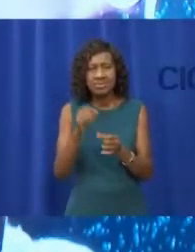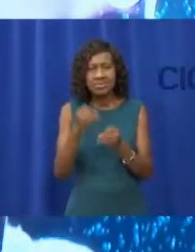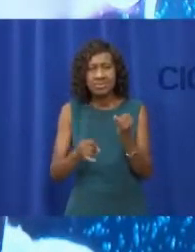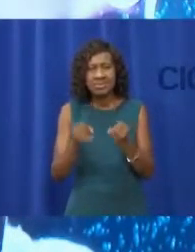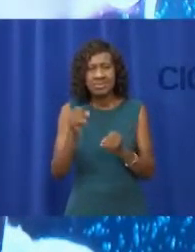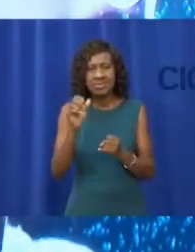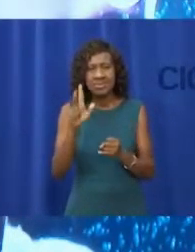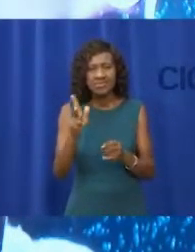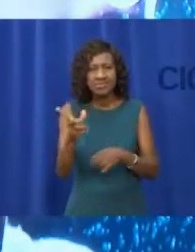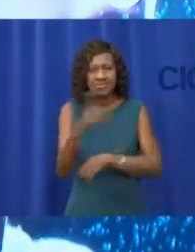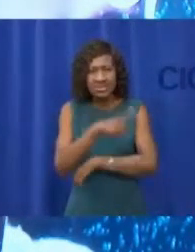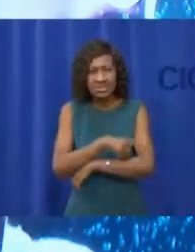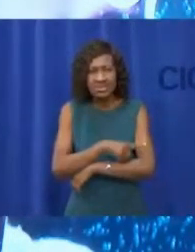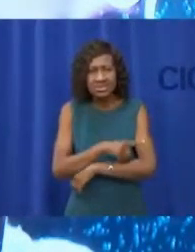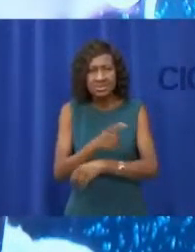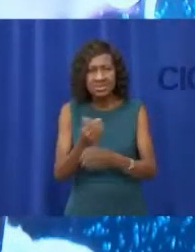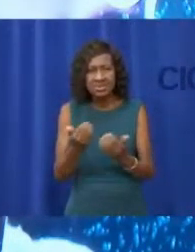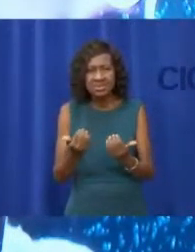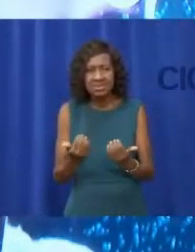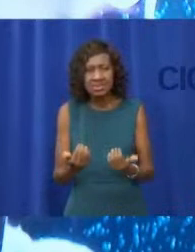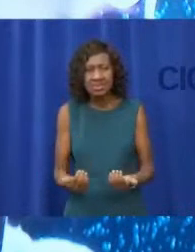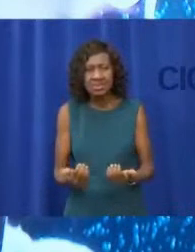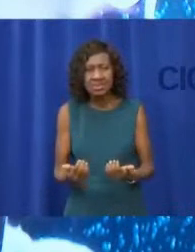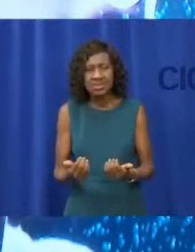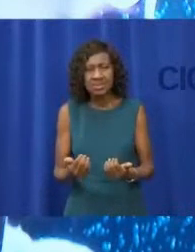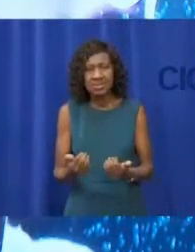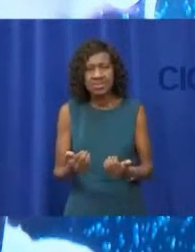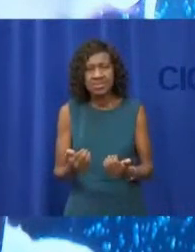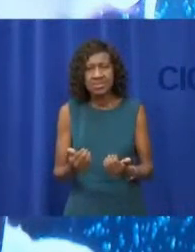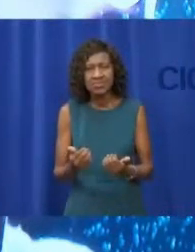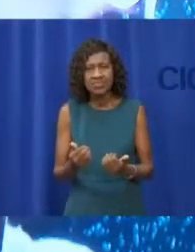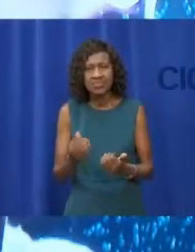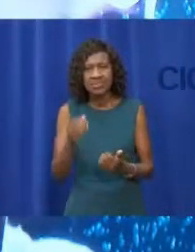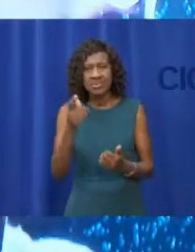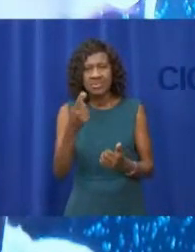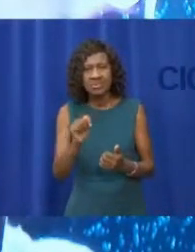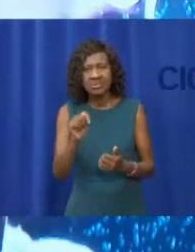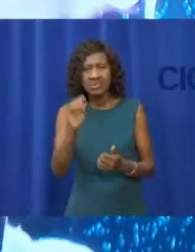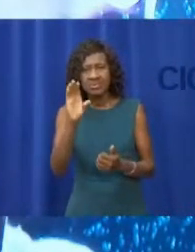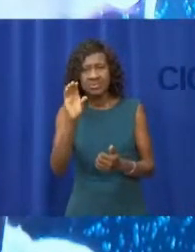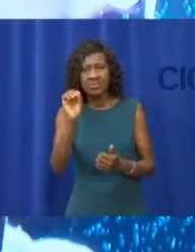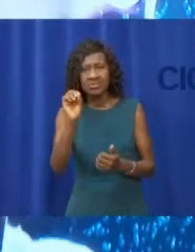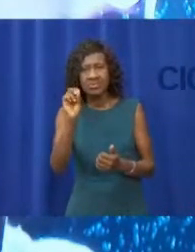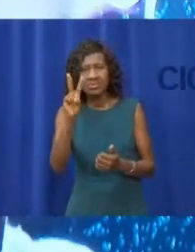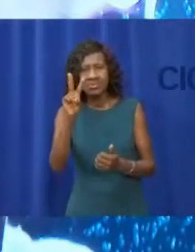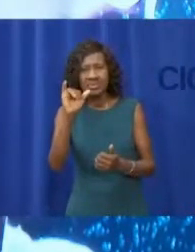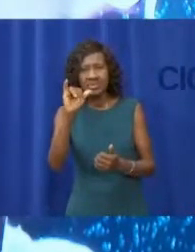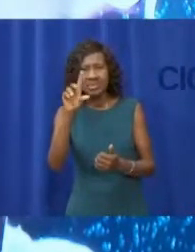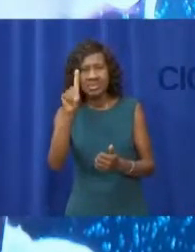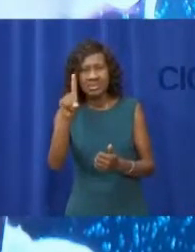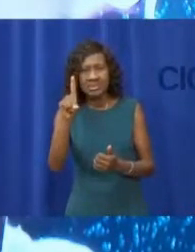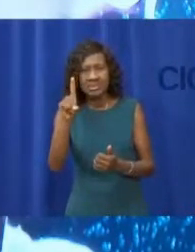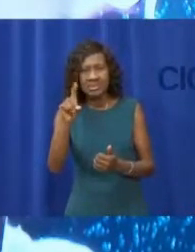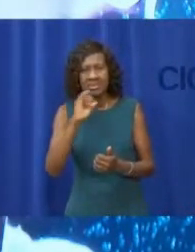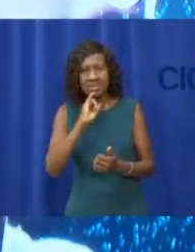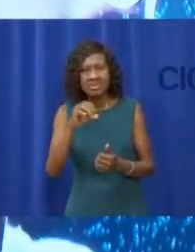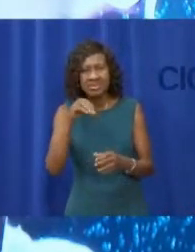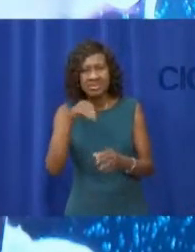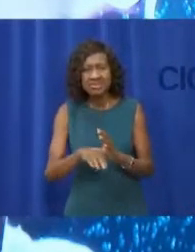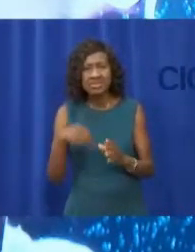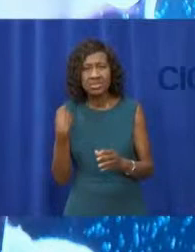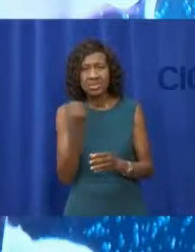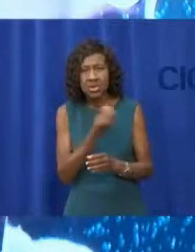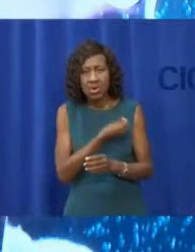accept that this condition, COVID, caused by the SARS-CoV-2 virus, is in our